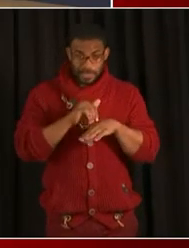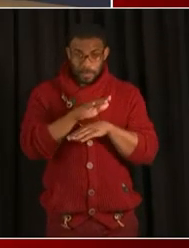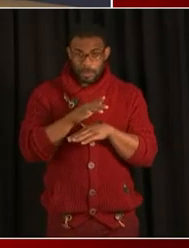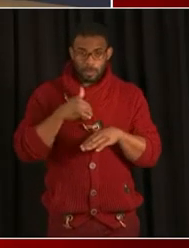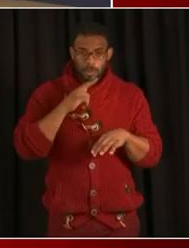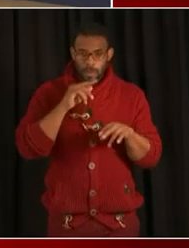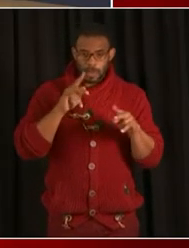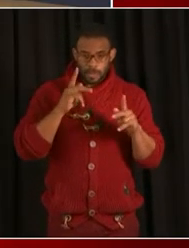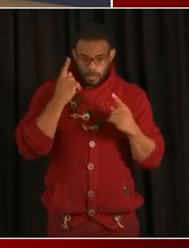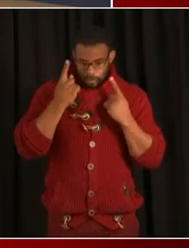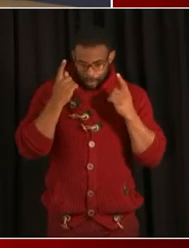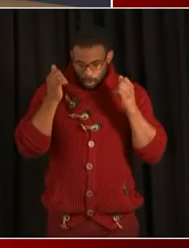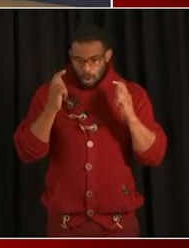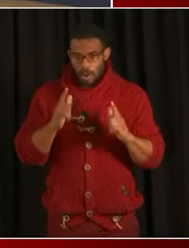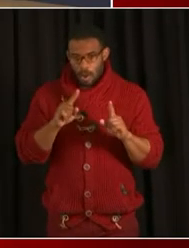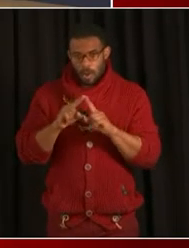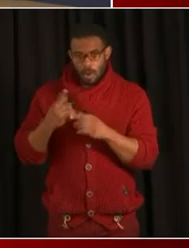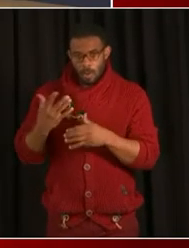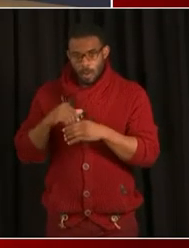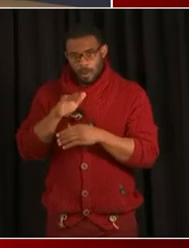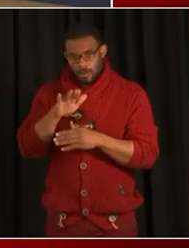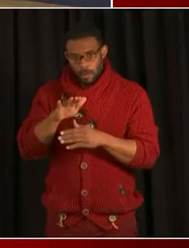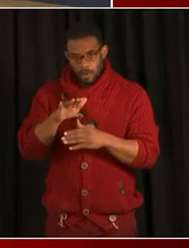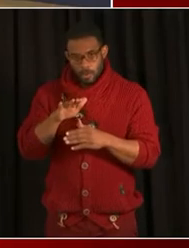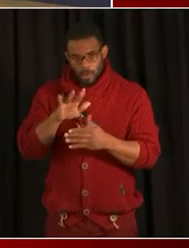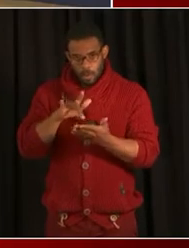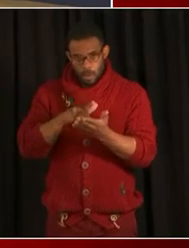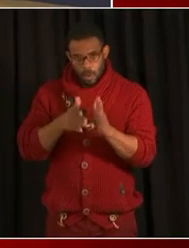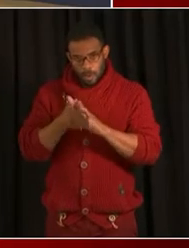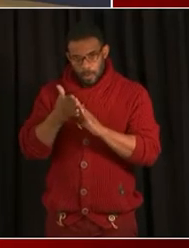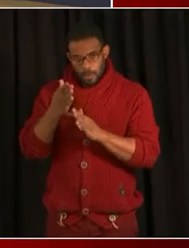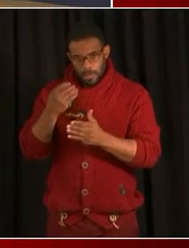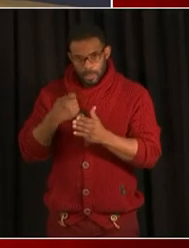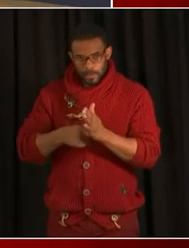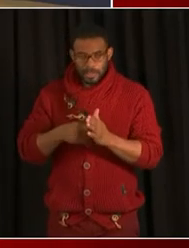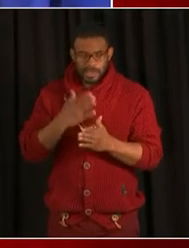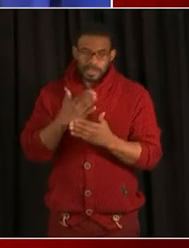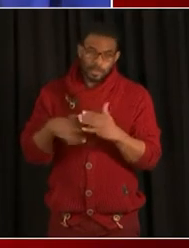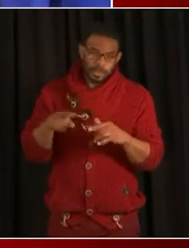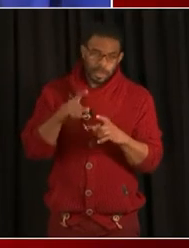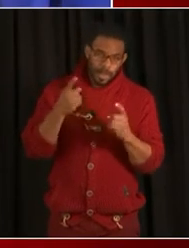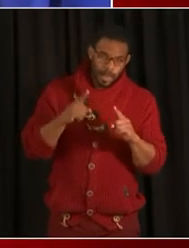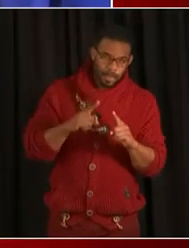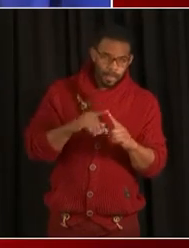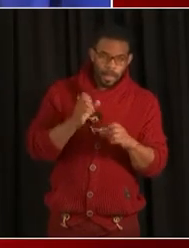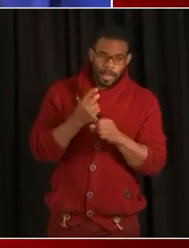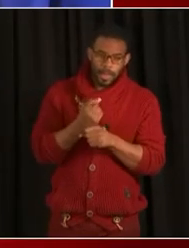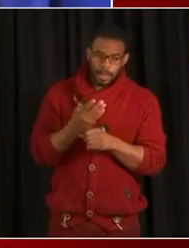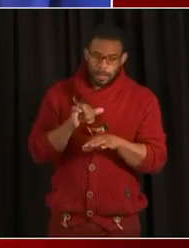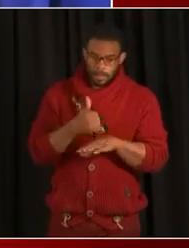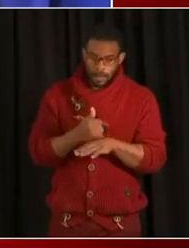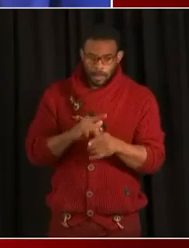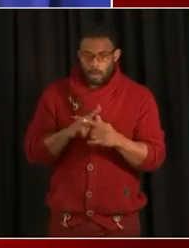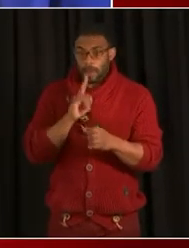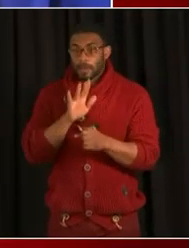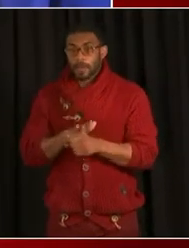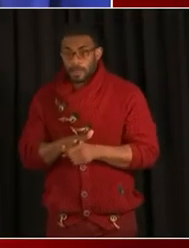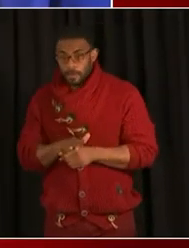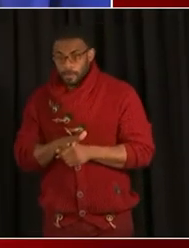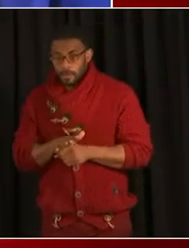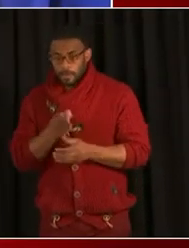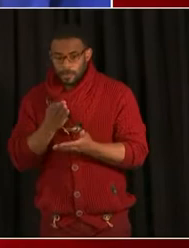is submitted, we are taking that into account as part of your core operating expenses, since obviously some of those happen on an annual basis, are